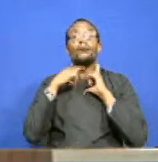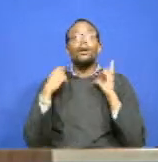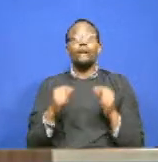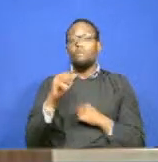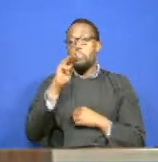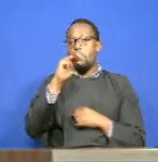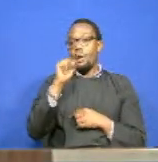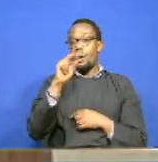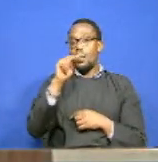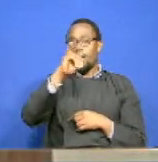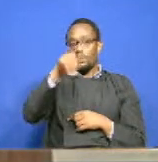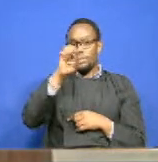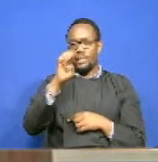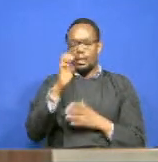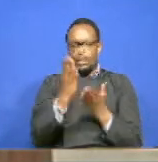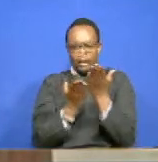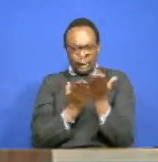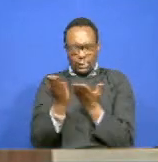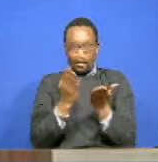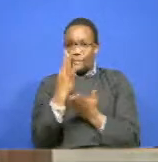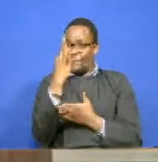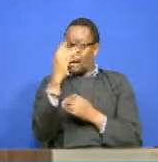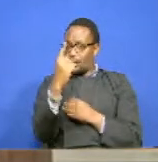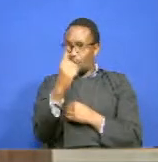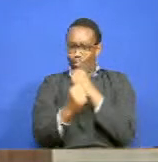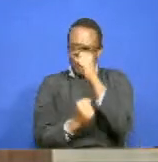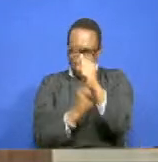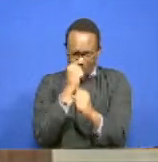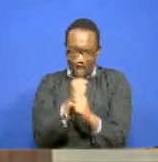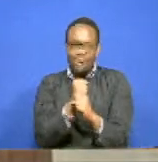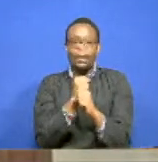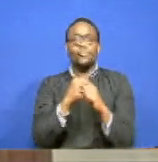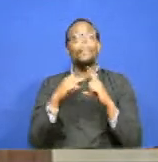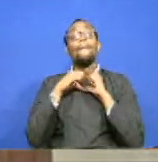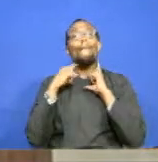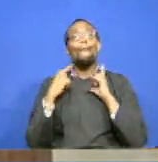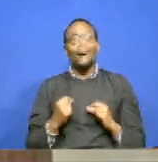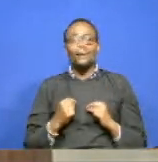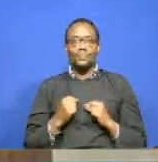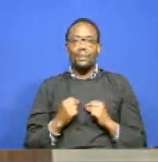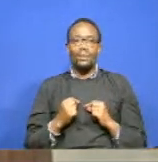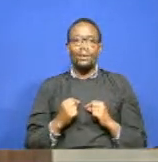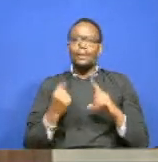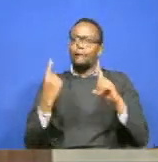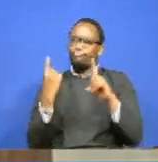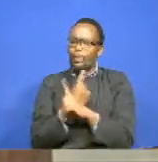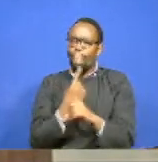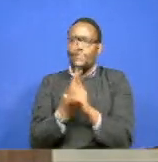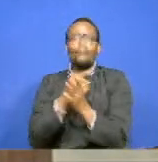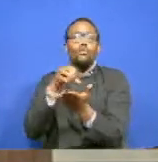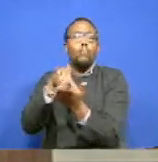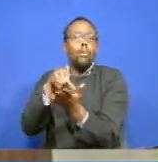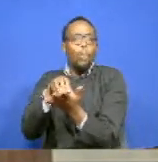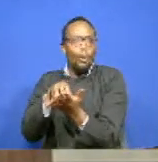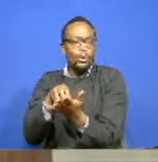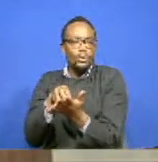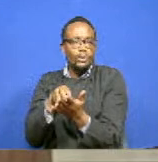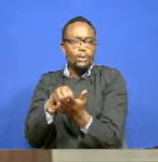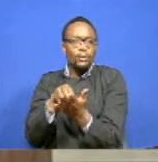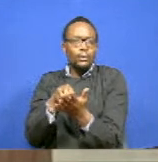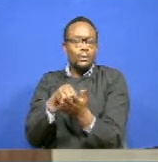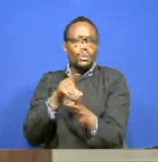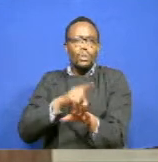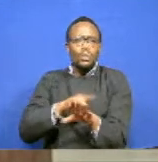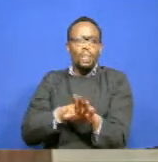served us for the last 31 years as a clergy in this diocese, and when we were in the Diocese